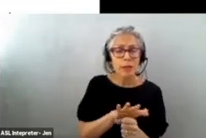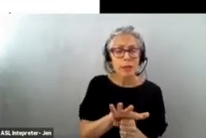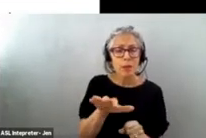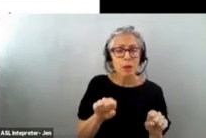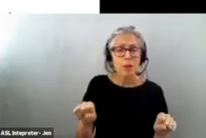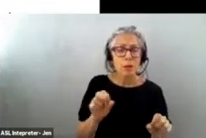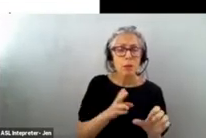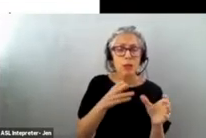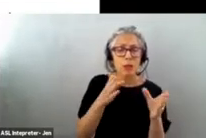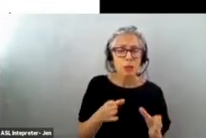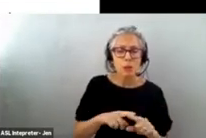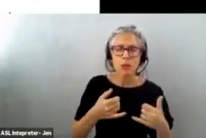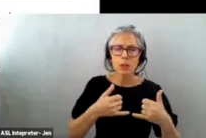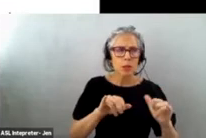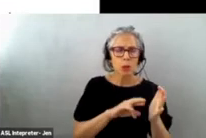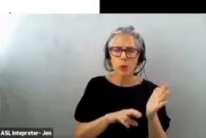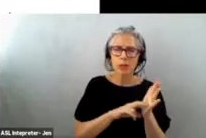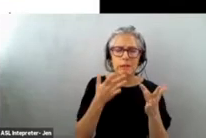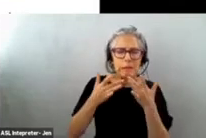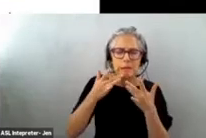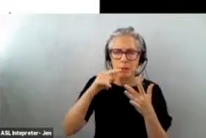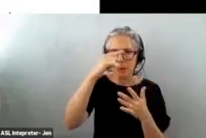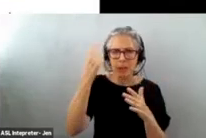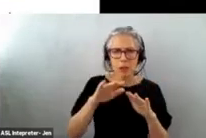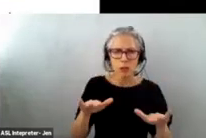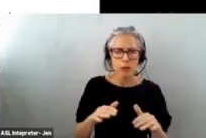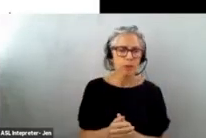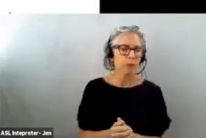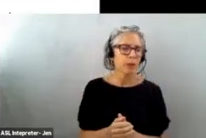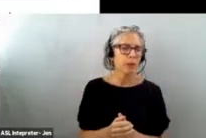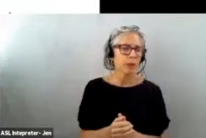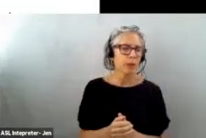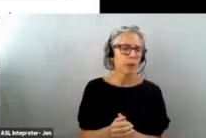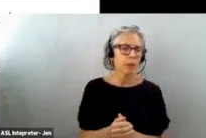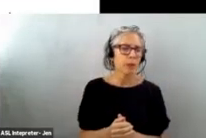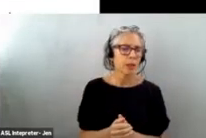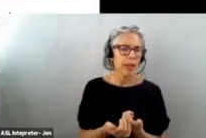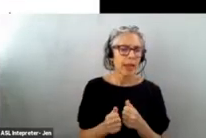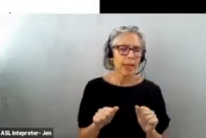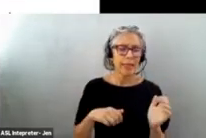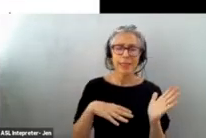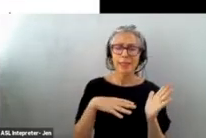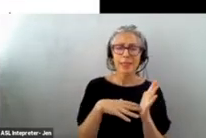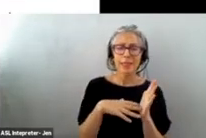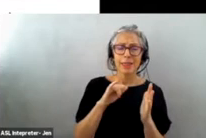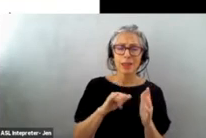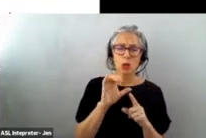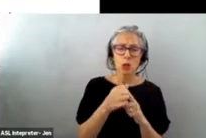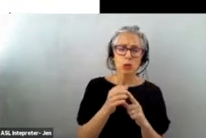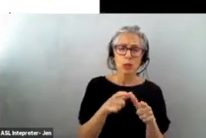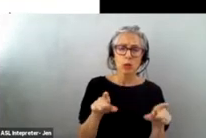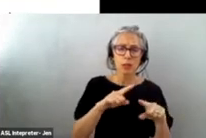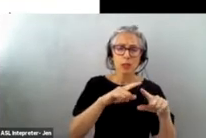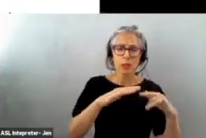potential participants. So in the course of any studies involving culturally and linguistically diverse participants, we need specific